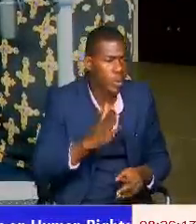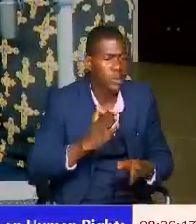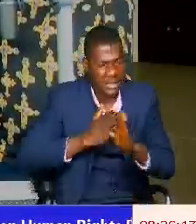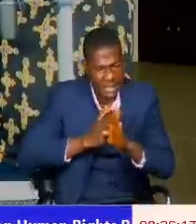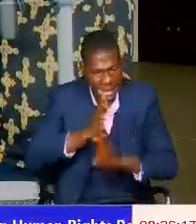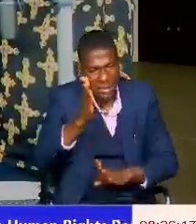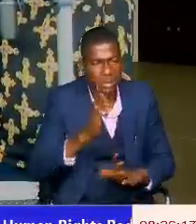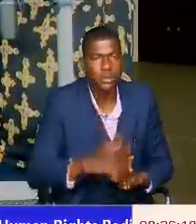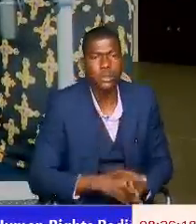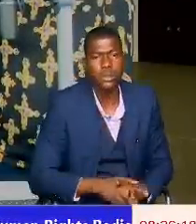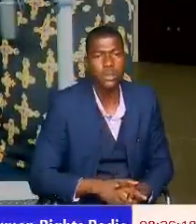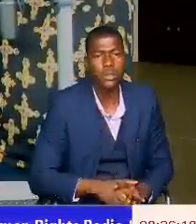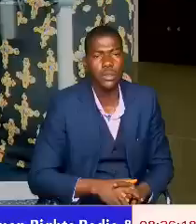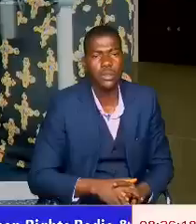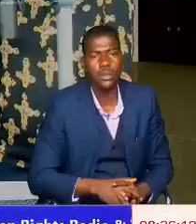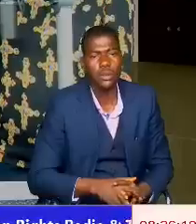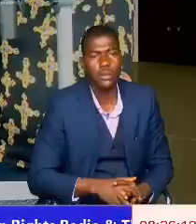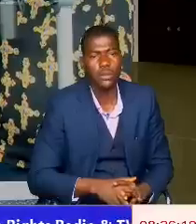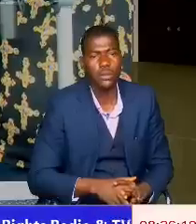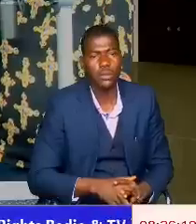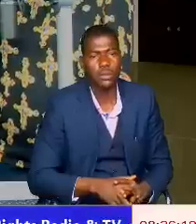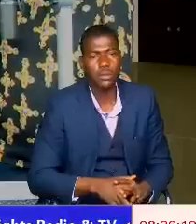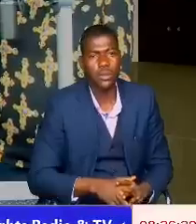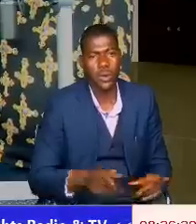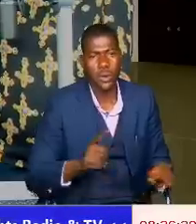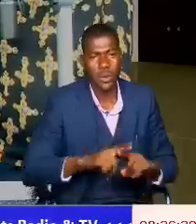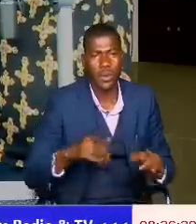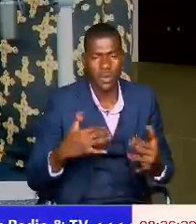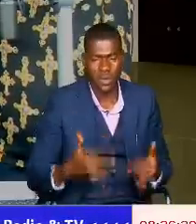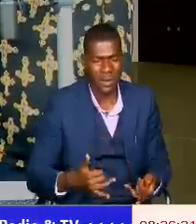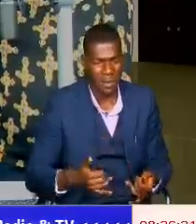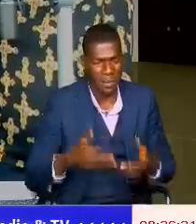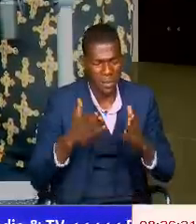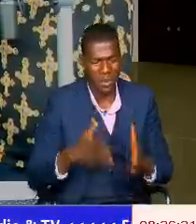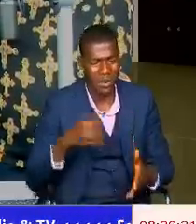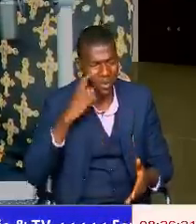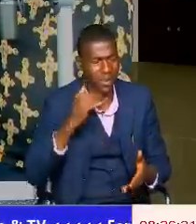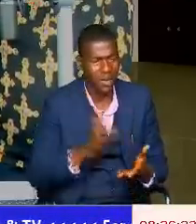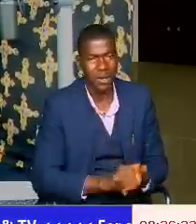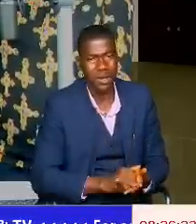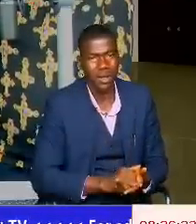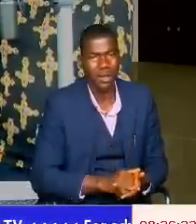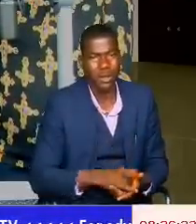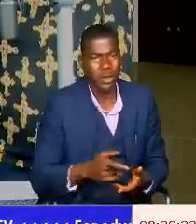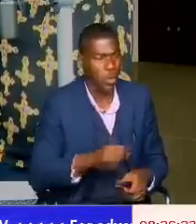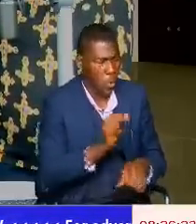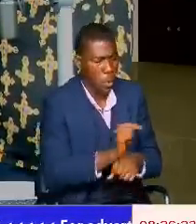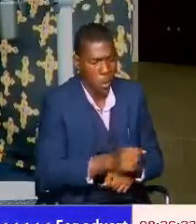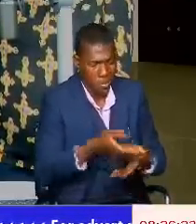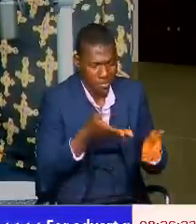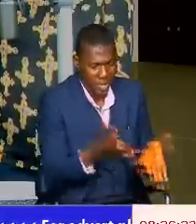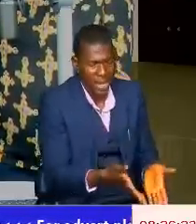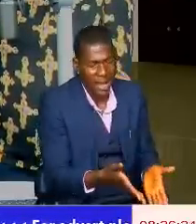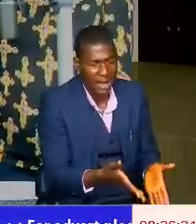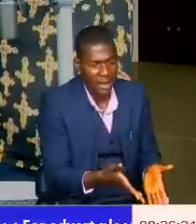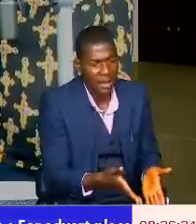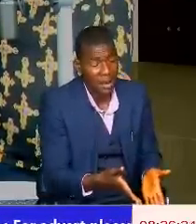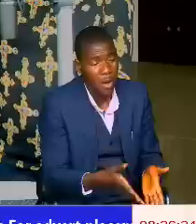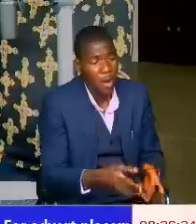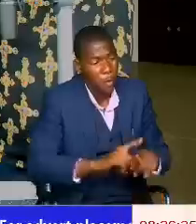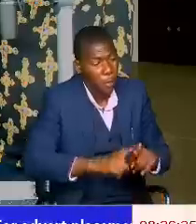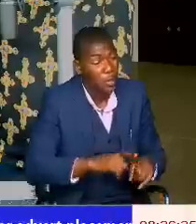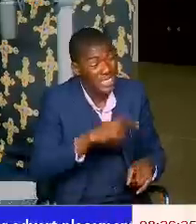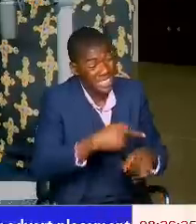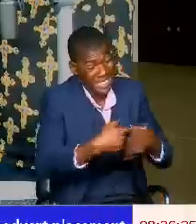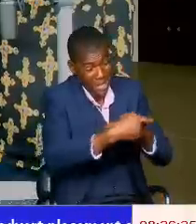go compromise. But this one, when they say, person they work, that your promotion is going to be determined by the